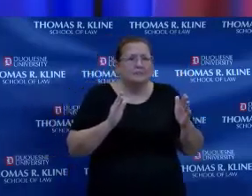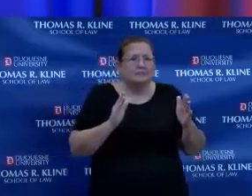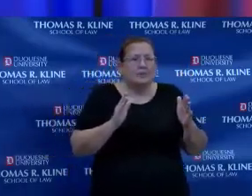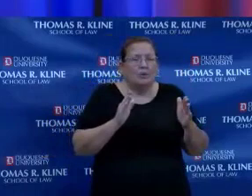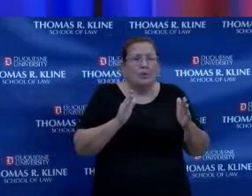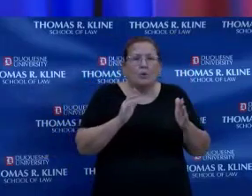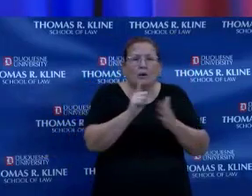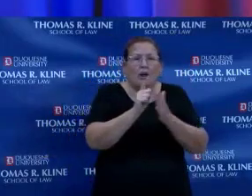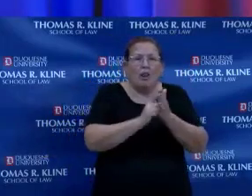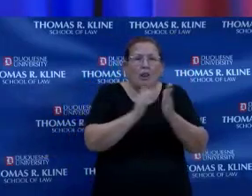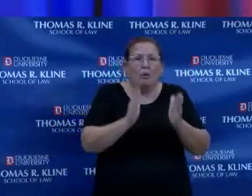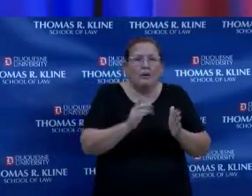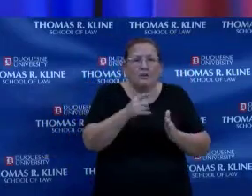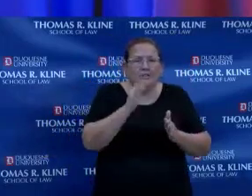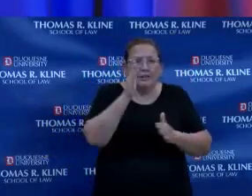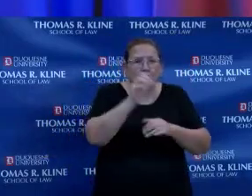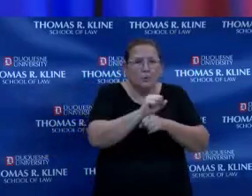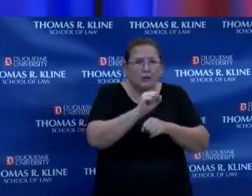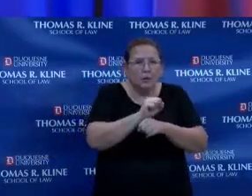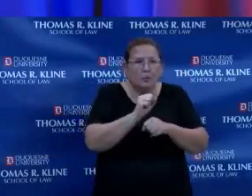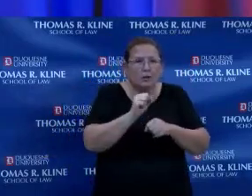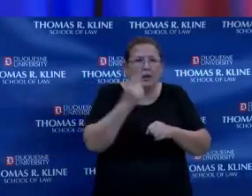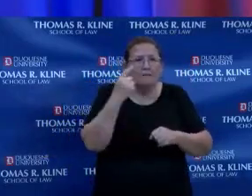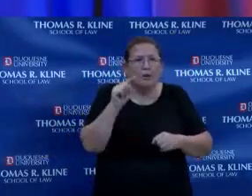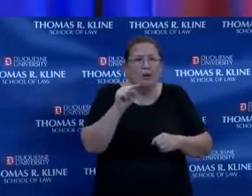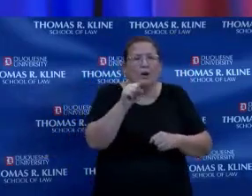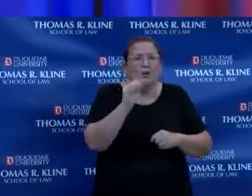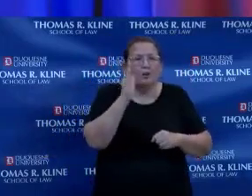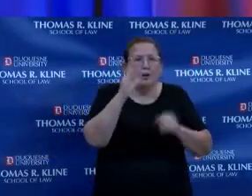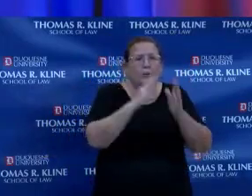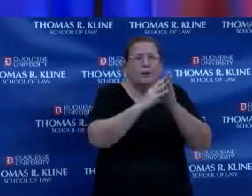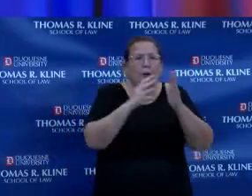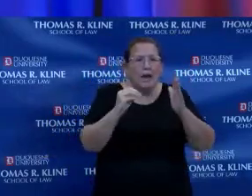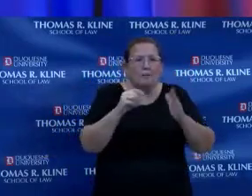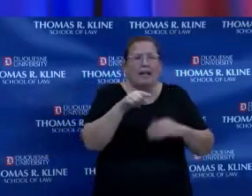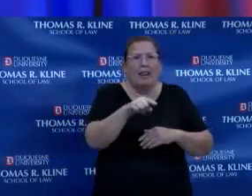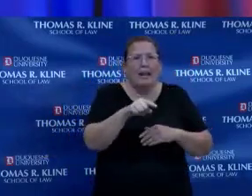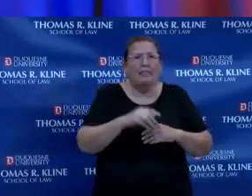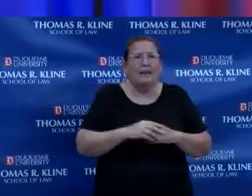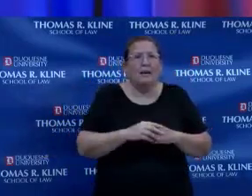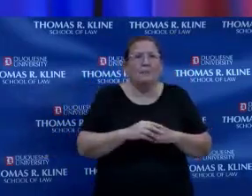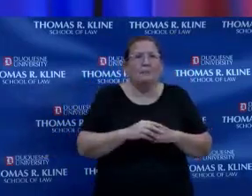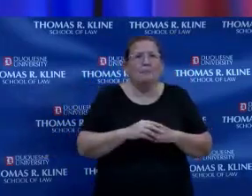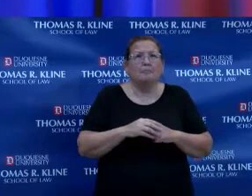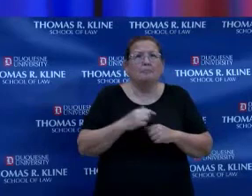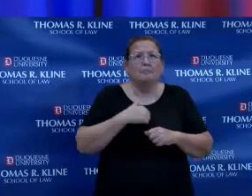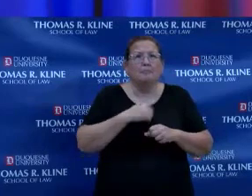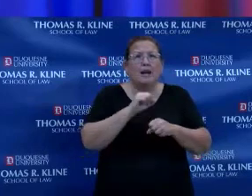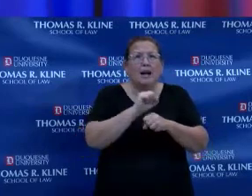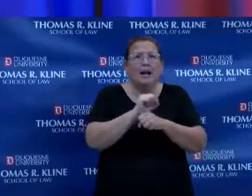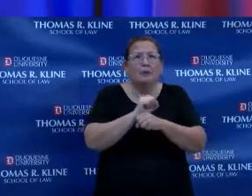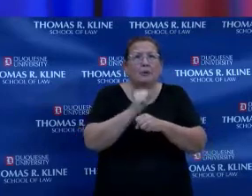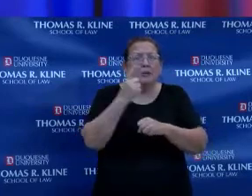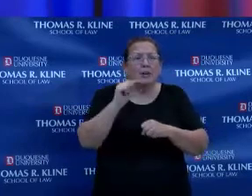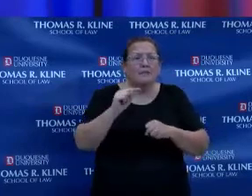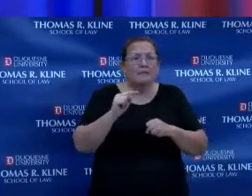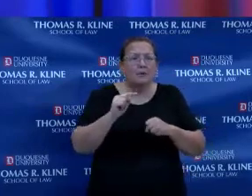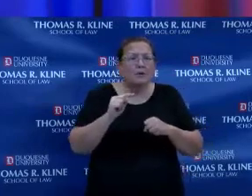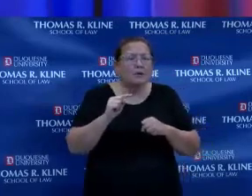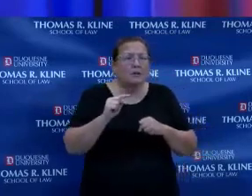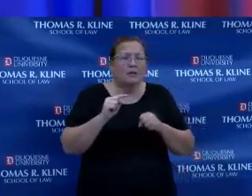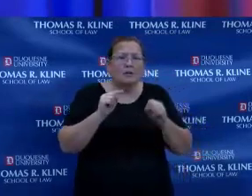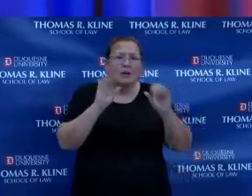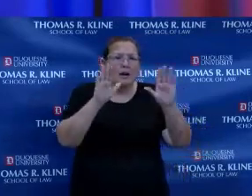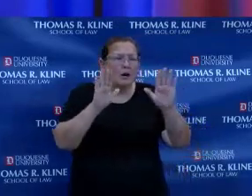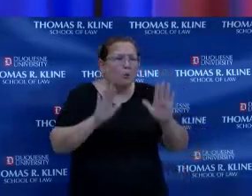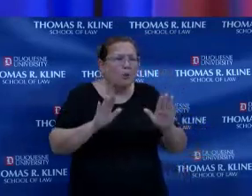for. I worked for a great lawyer, a personal story. I worked for the late, great James E. Beasley.